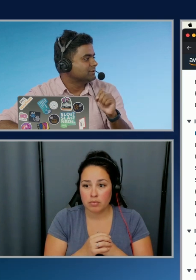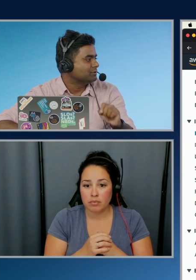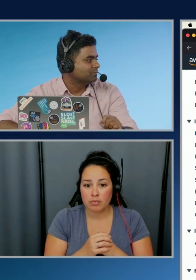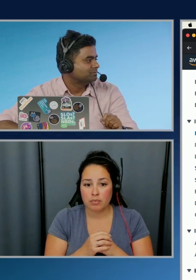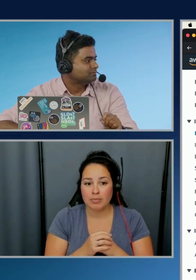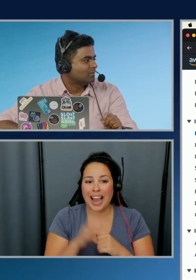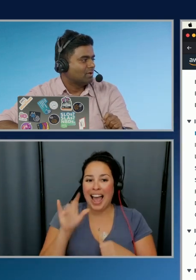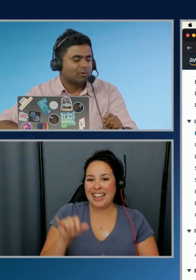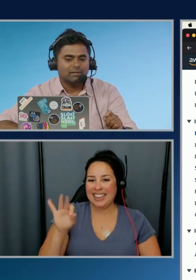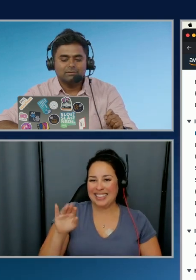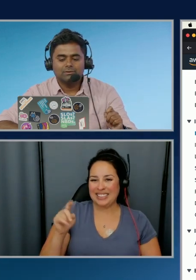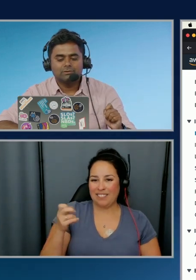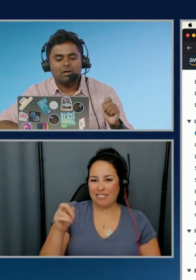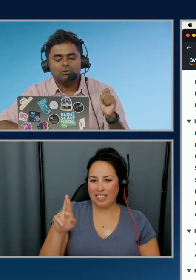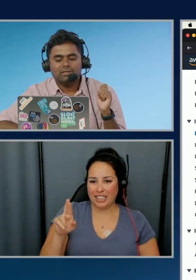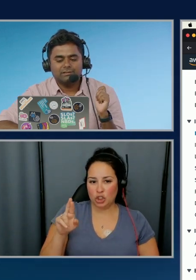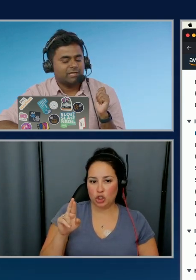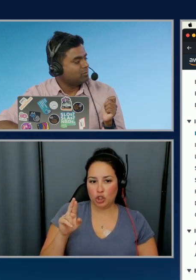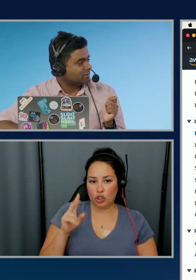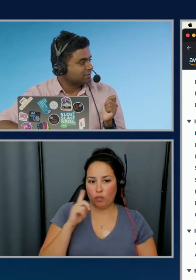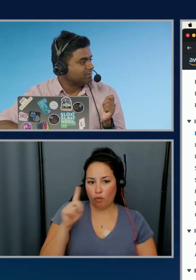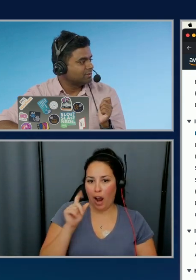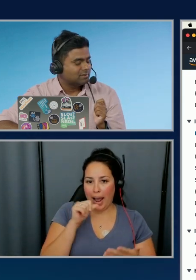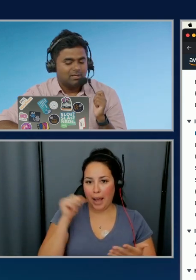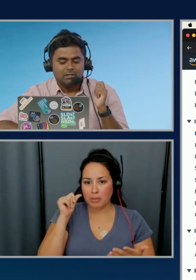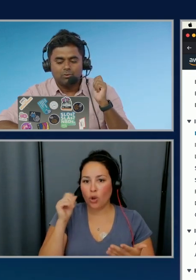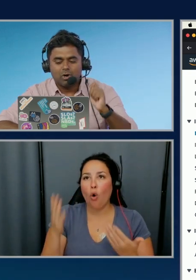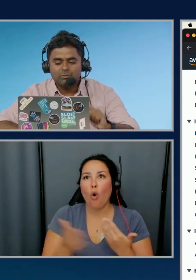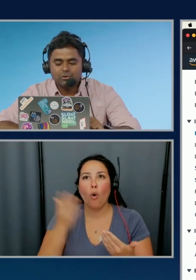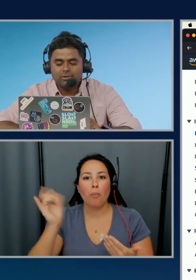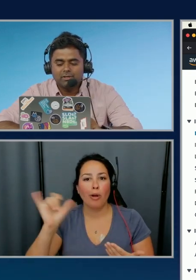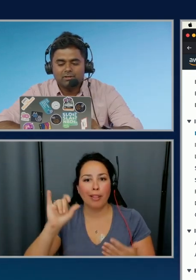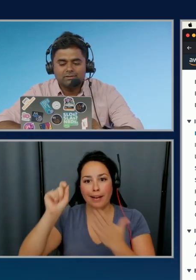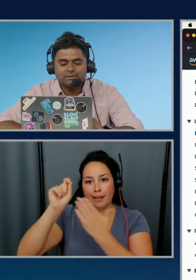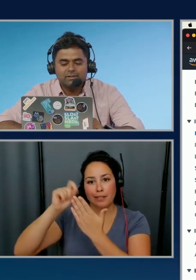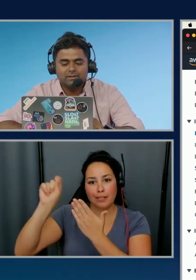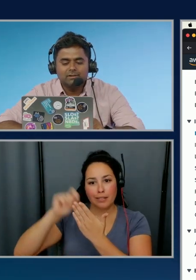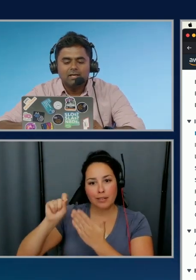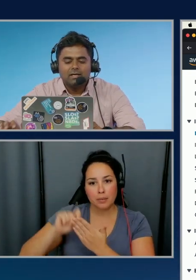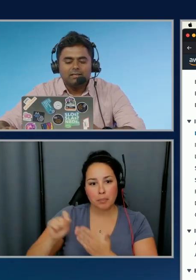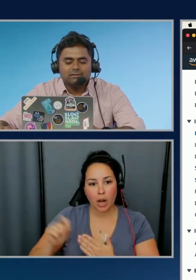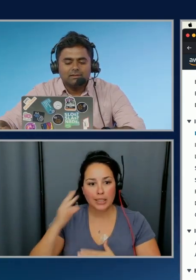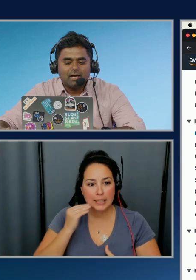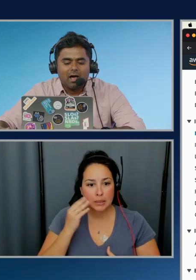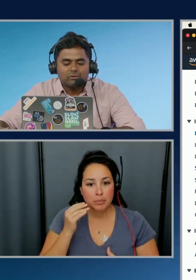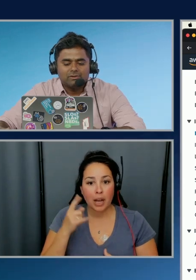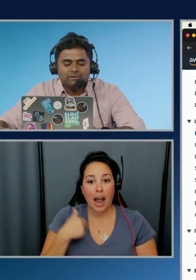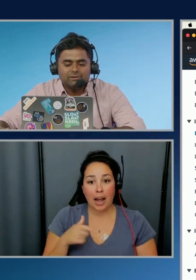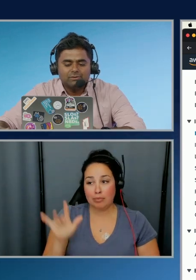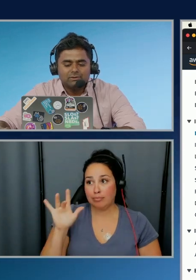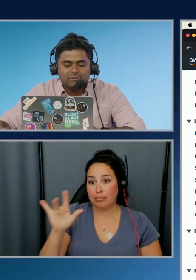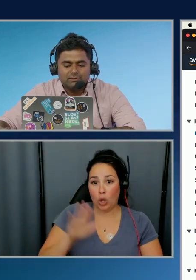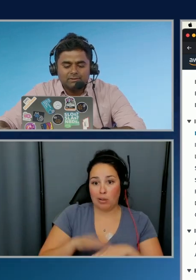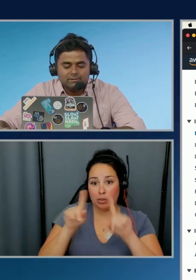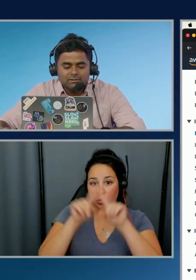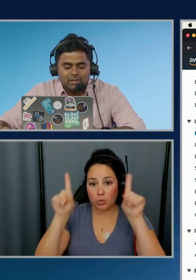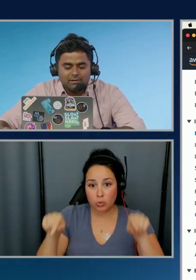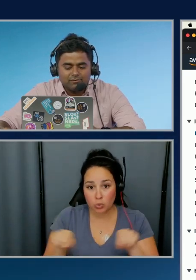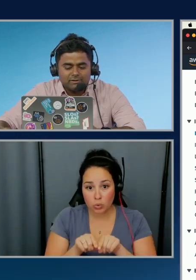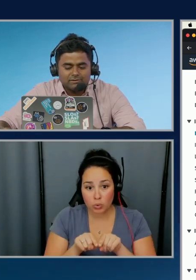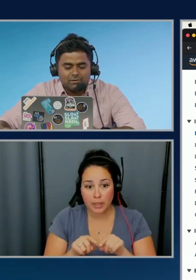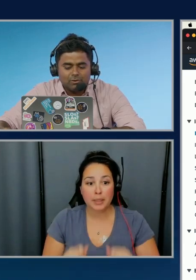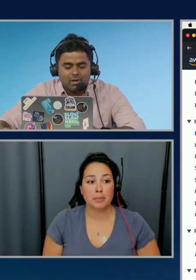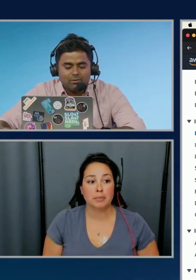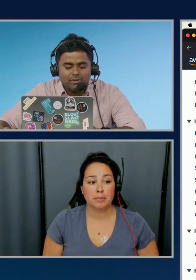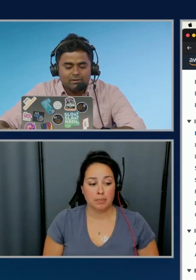Amazon EC2. Okay. Right. So it's almost like a checkbox experience. So what I'm showing here on the screen is an Amazon EC2 instance. And